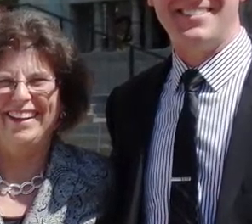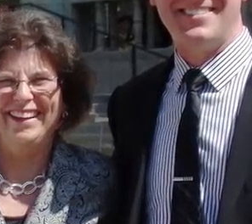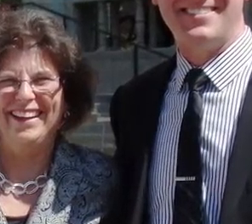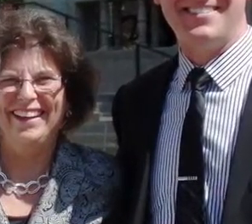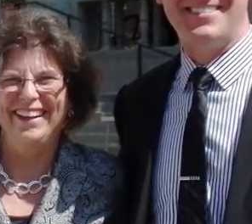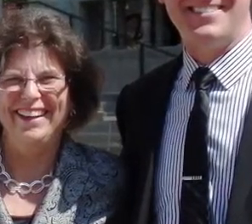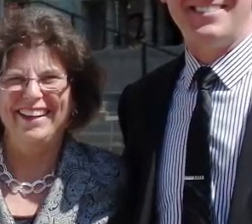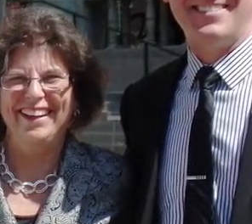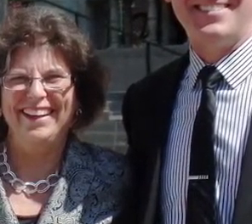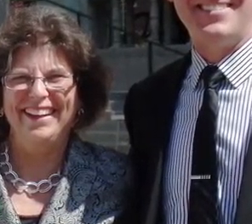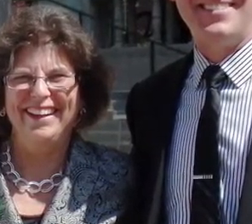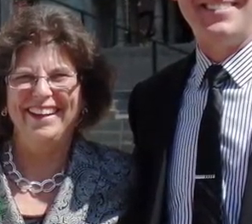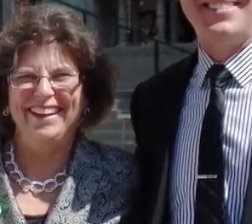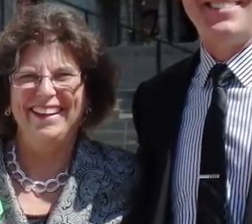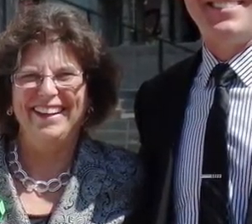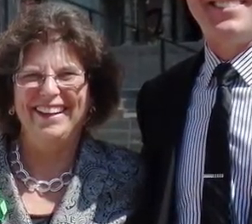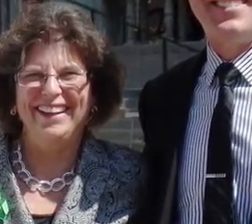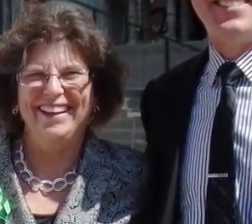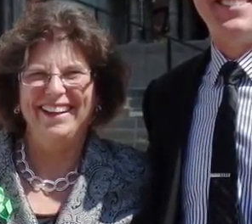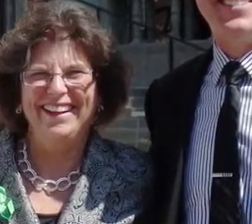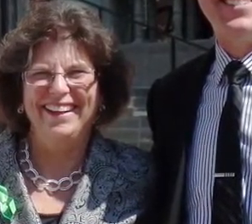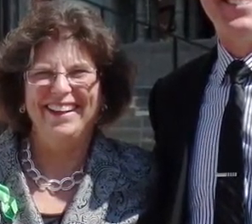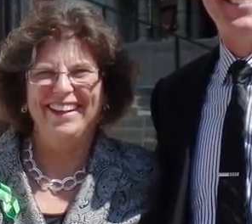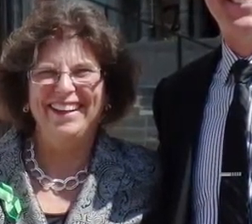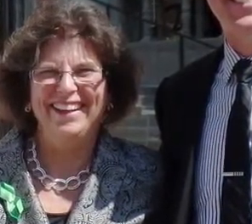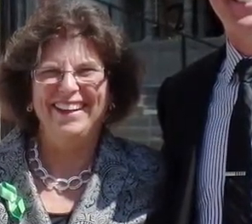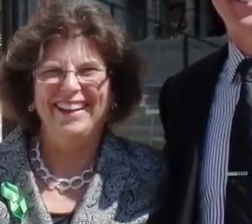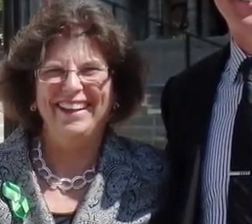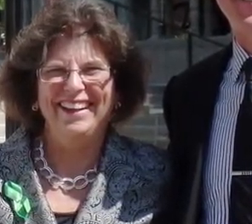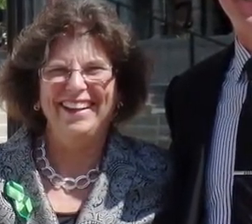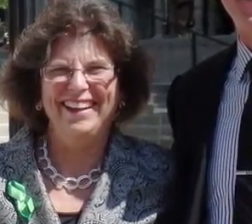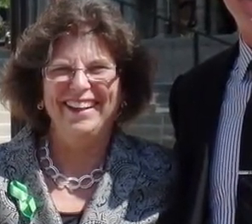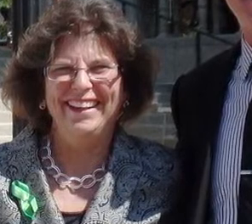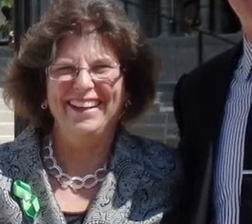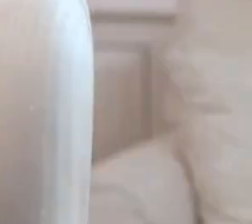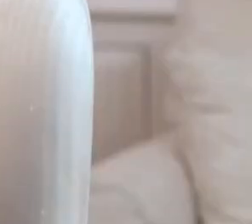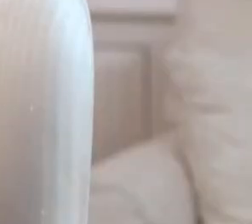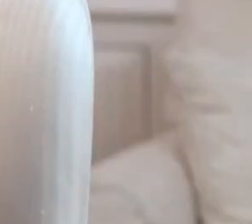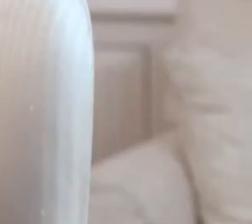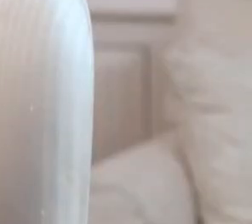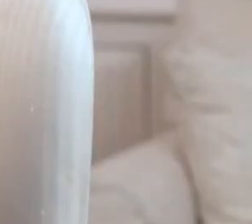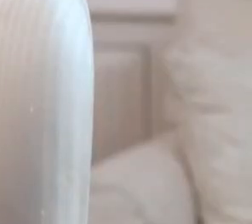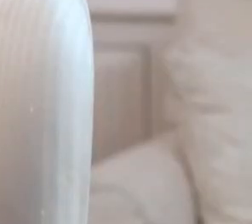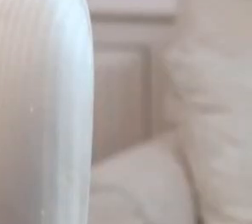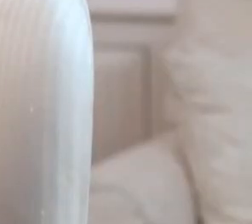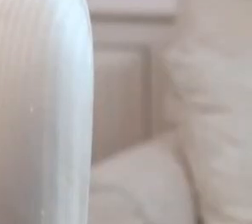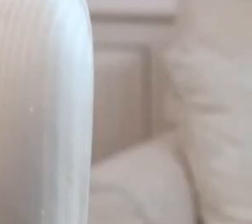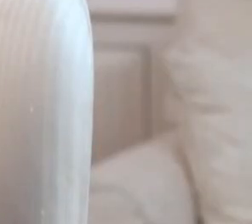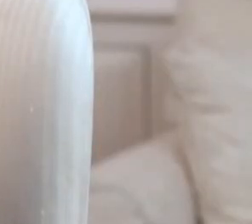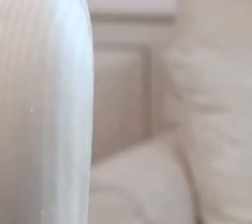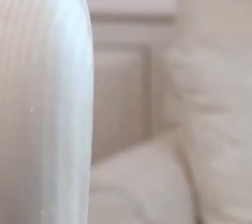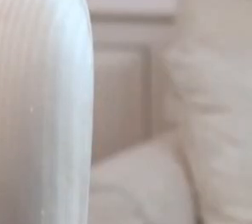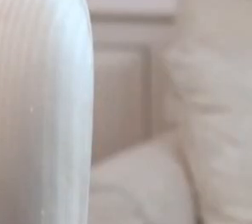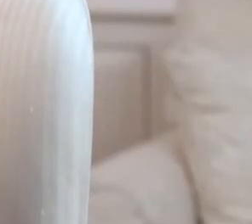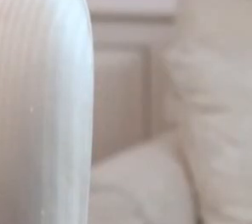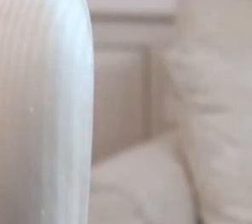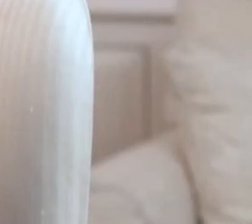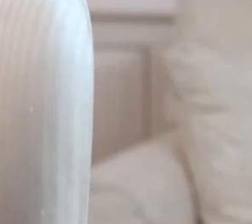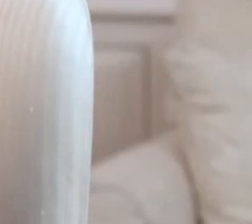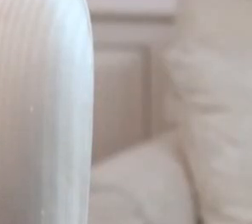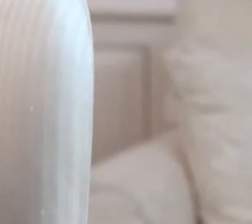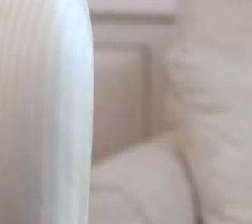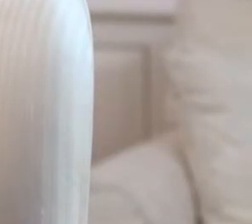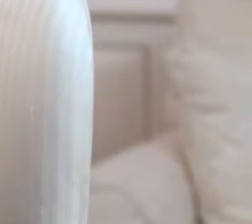evolution. And I've just been tremendously blessed that I've had the opportunity to do that, because